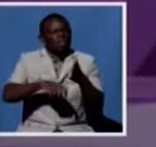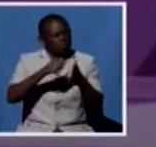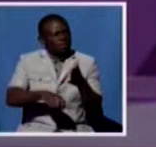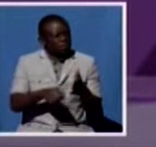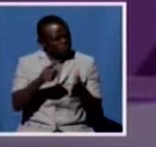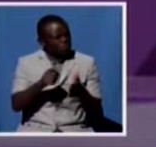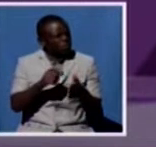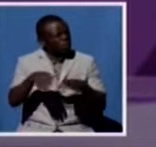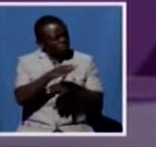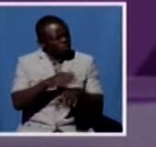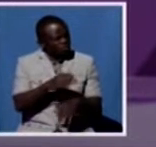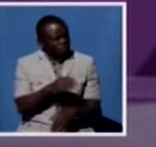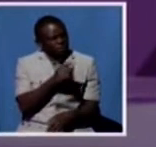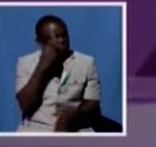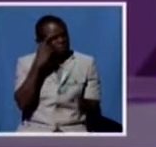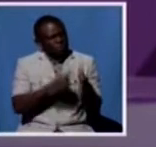it's too much.